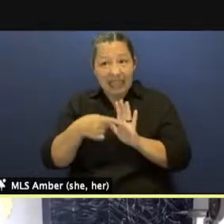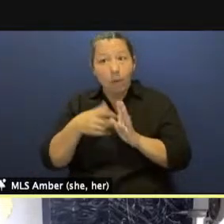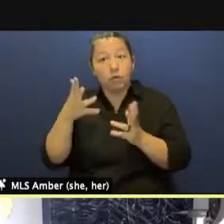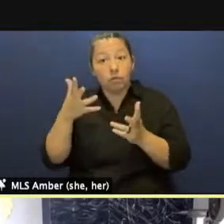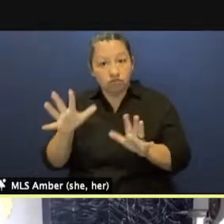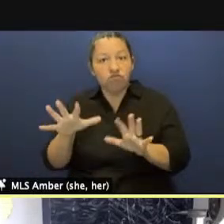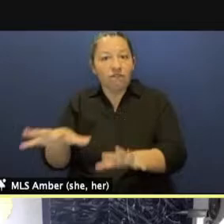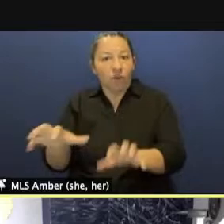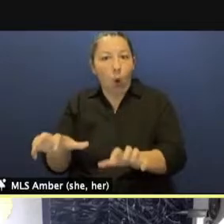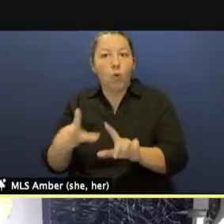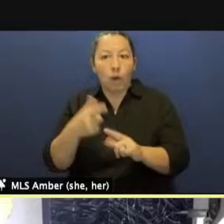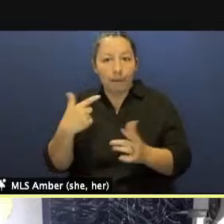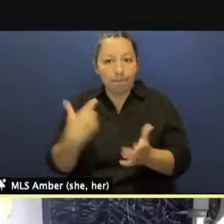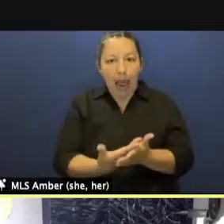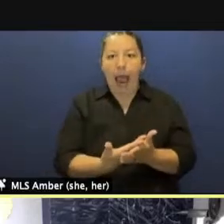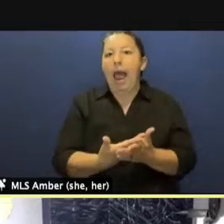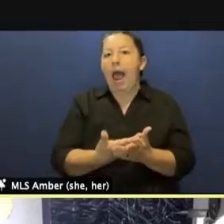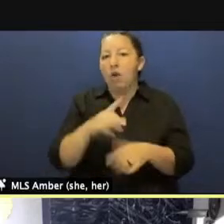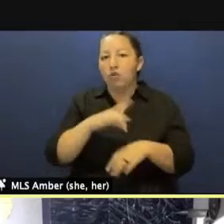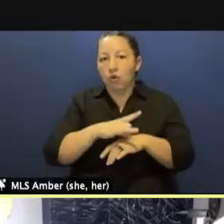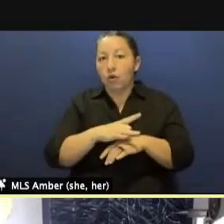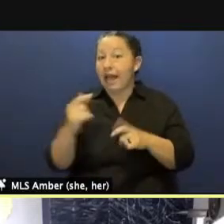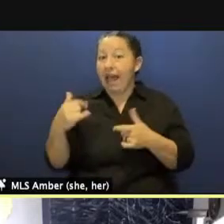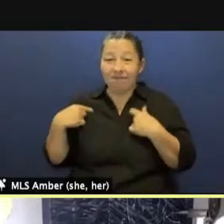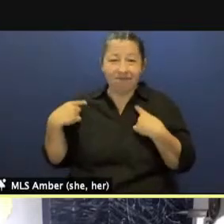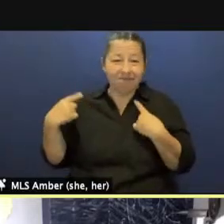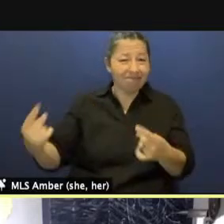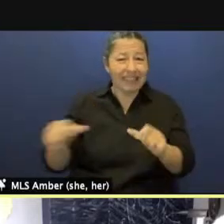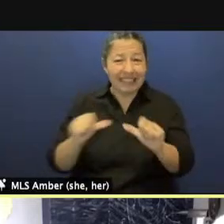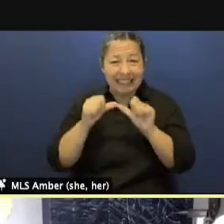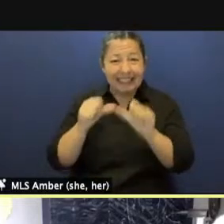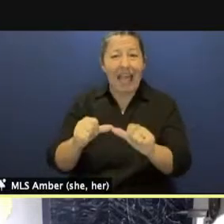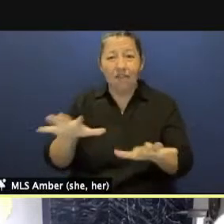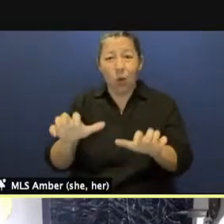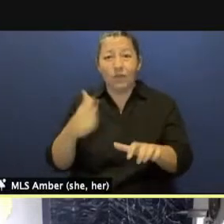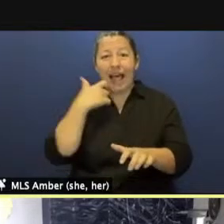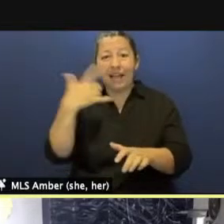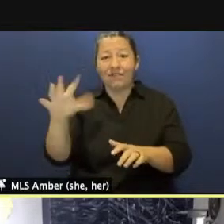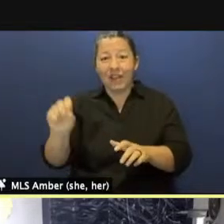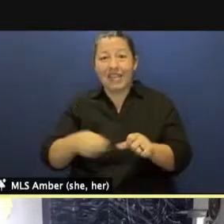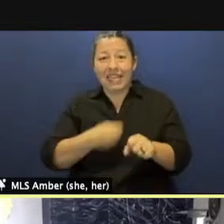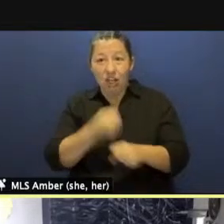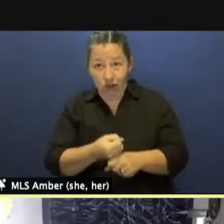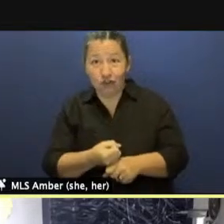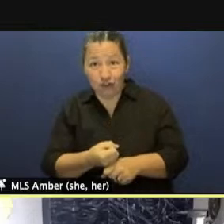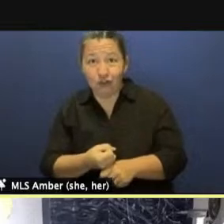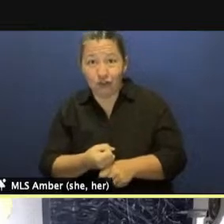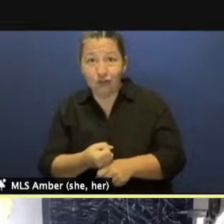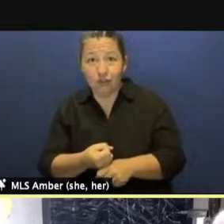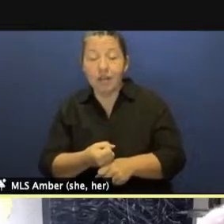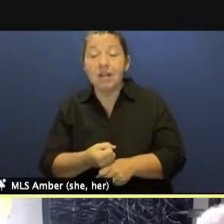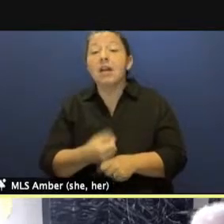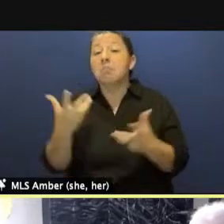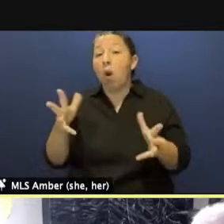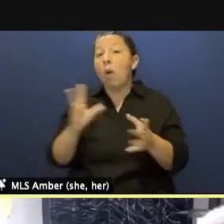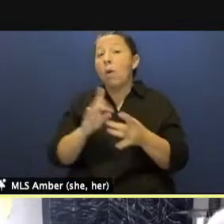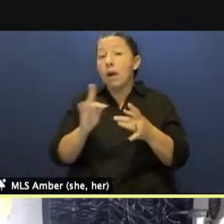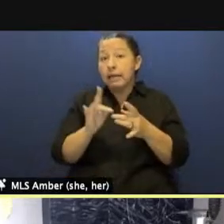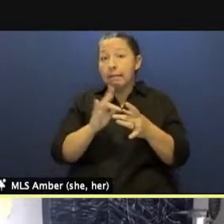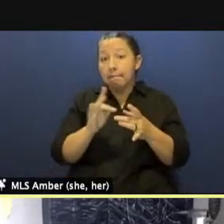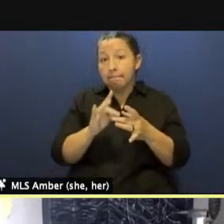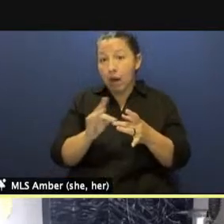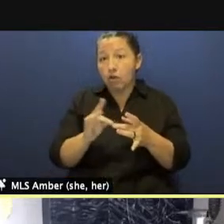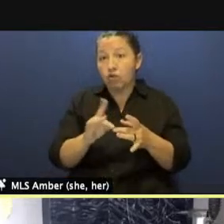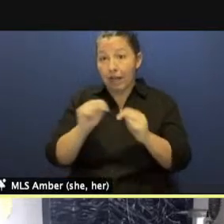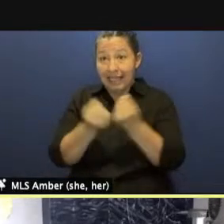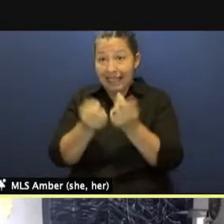Earth and have remained frozen for the last 50 years. As I mentioned, the